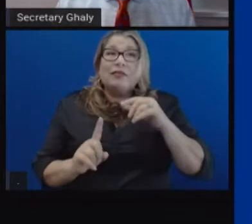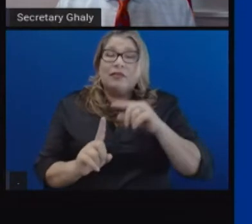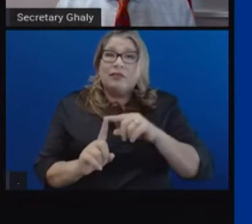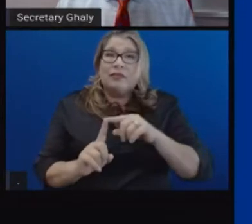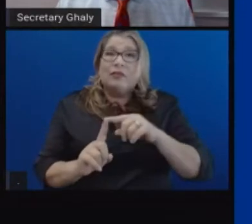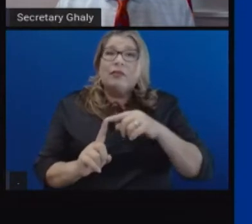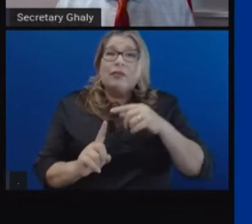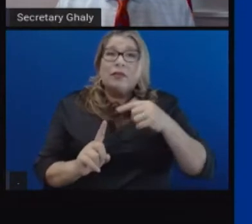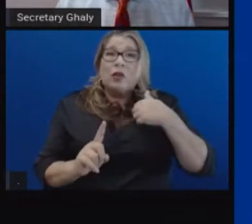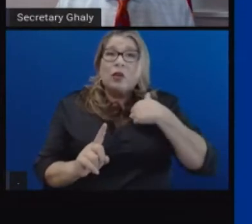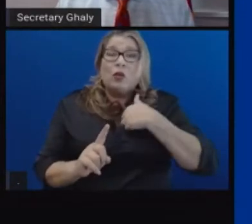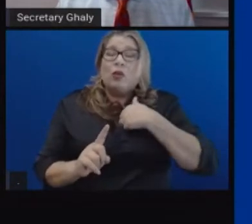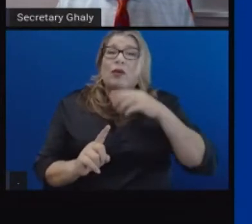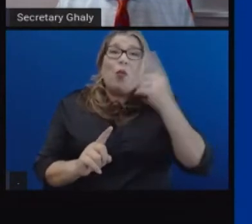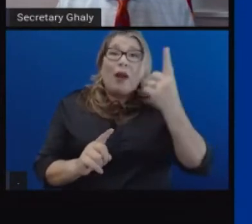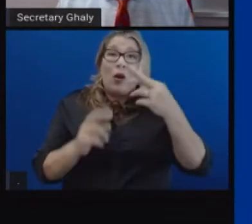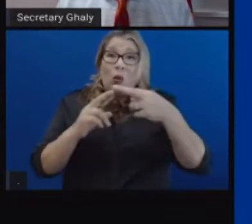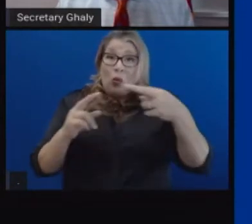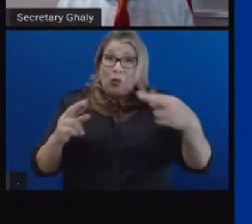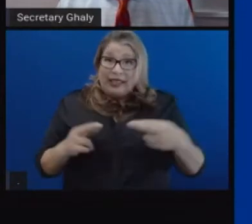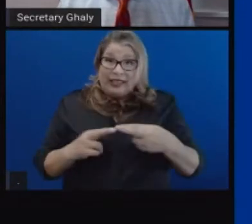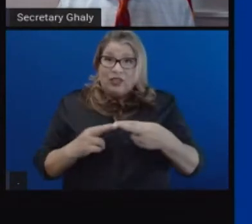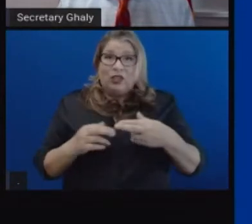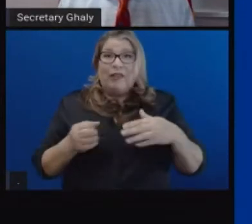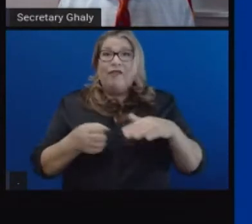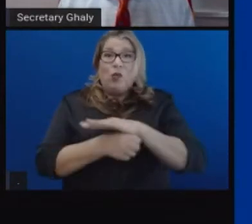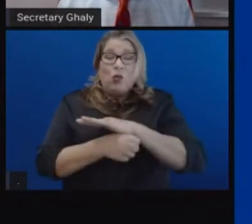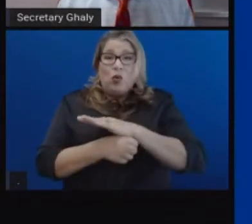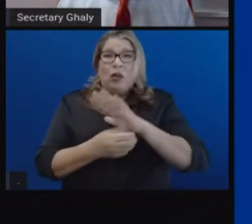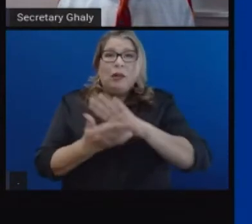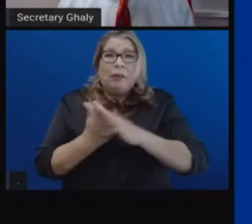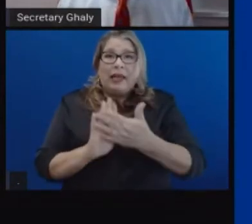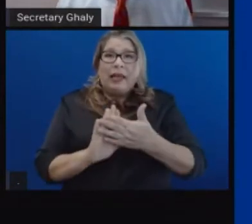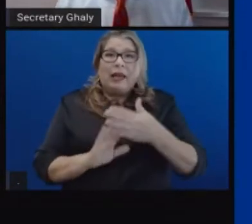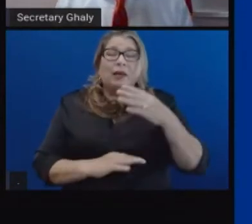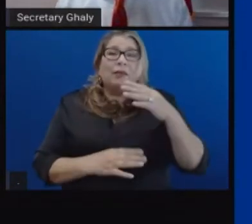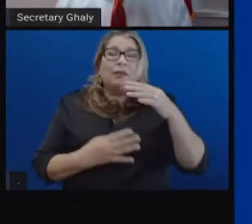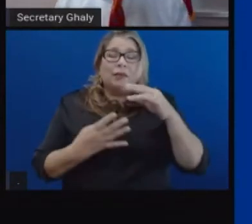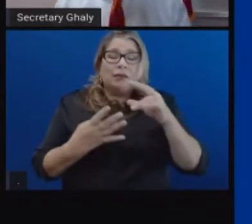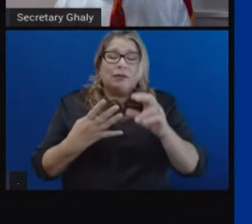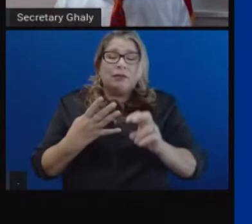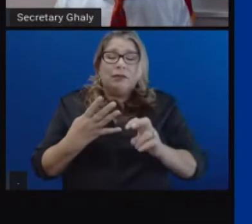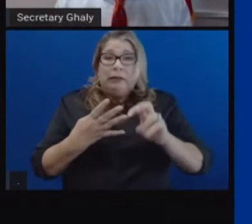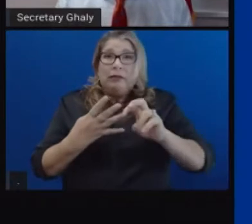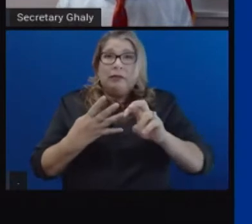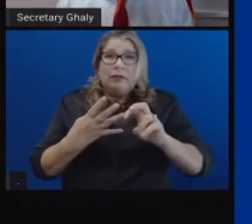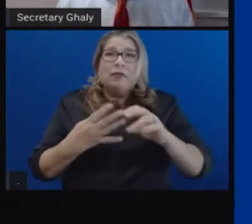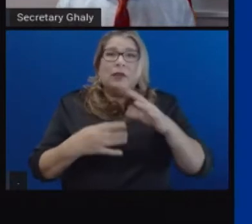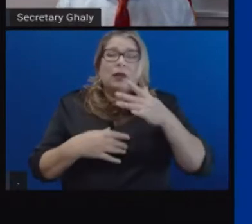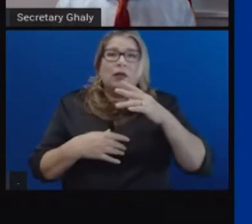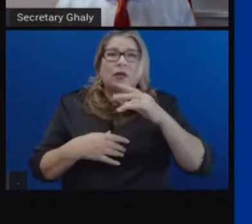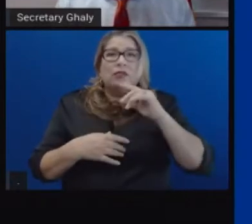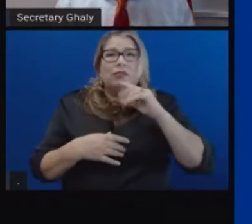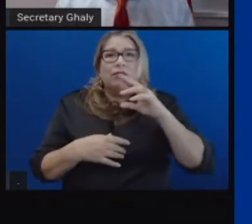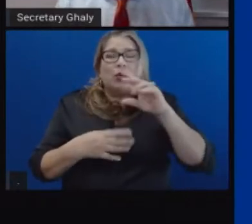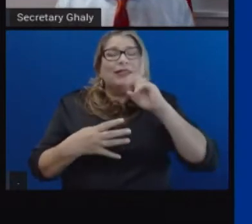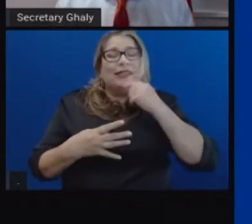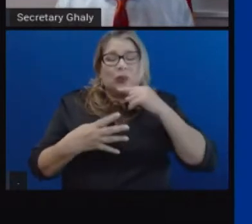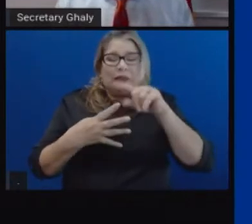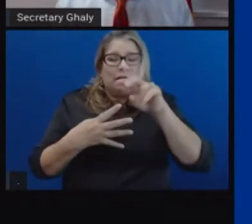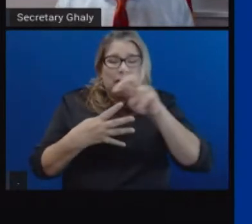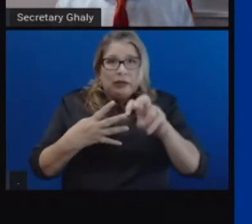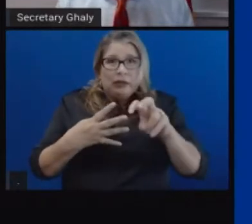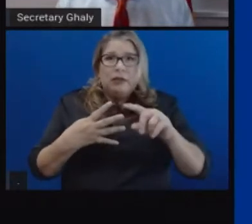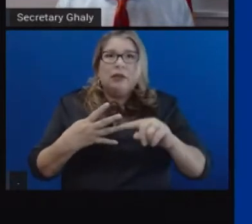is moving from purple to red. That's widespread to substantial. That's a sort of less restrictive move. But we